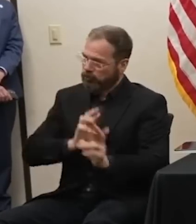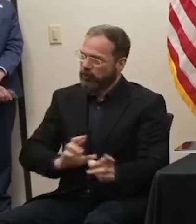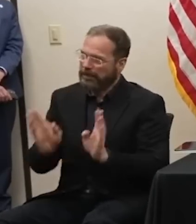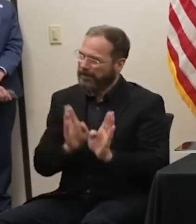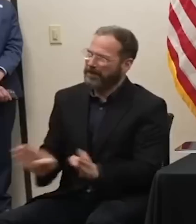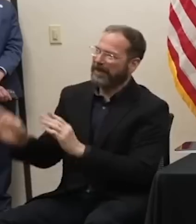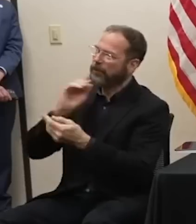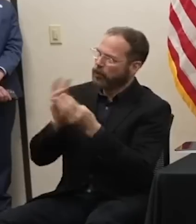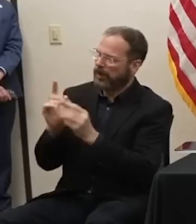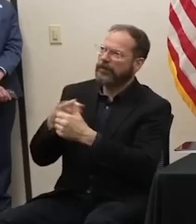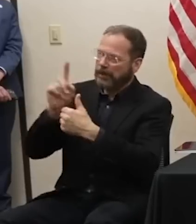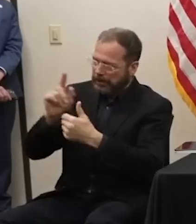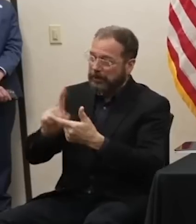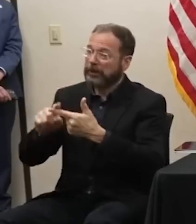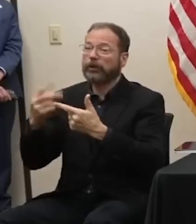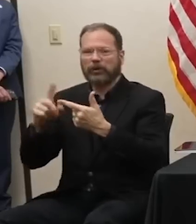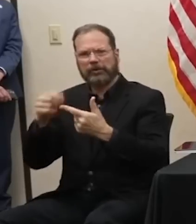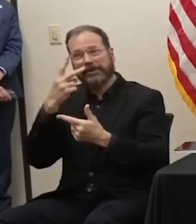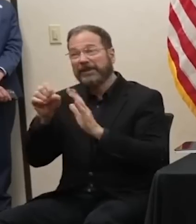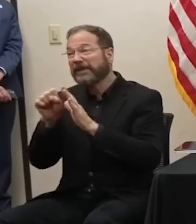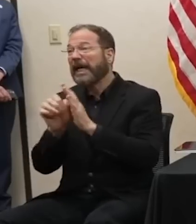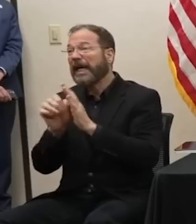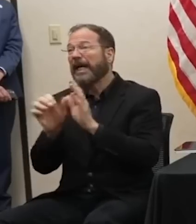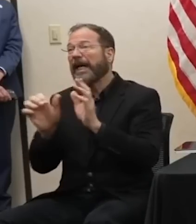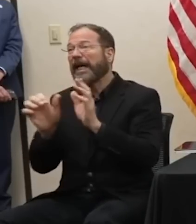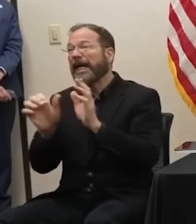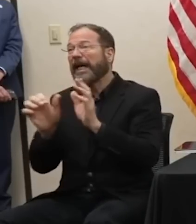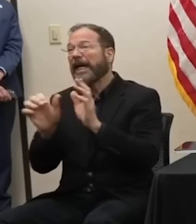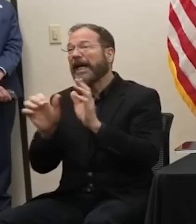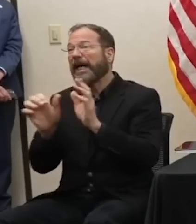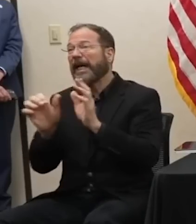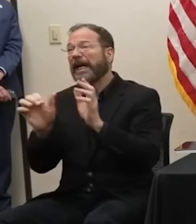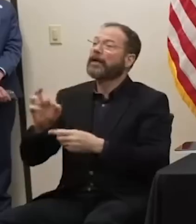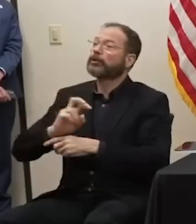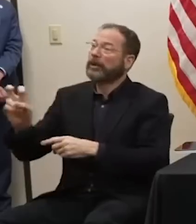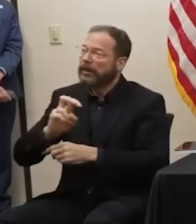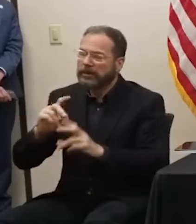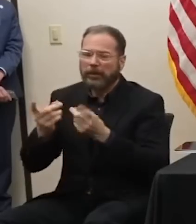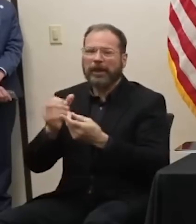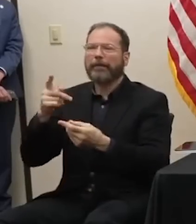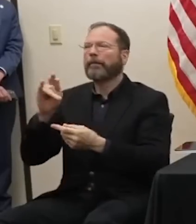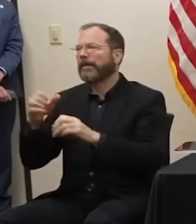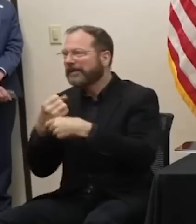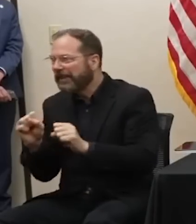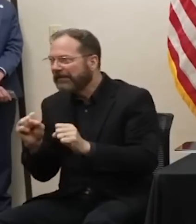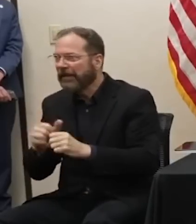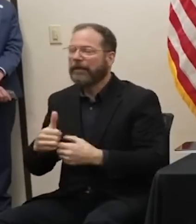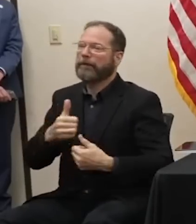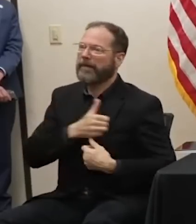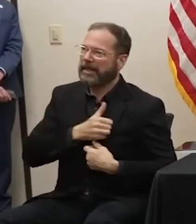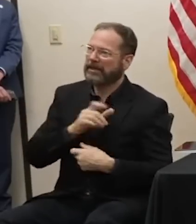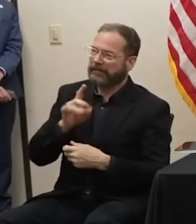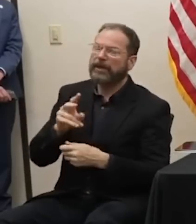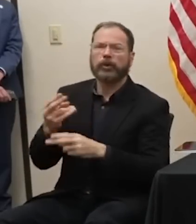sure Texans were getting ready to prepare for this weather, number one. Number two, you've seen the state agencies, not just from the Department of Transportation, the Department of Public